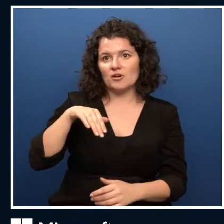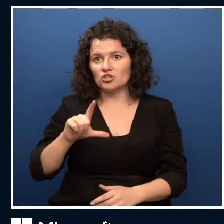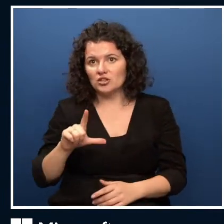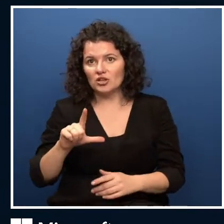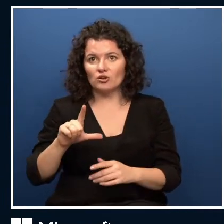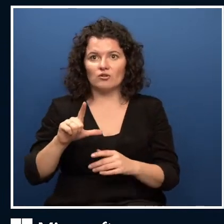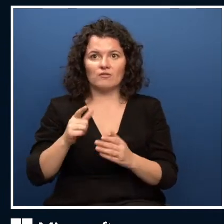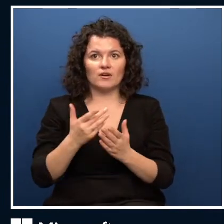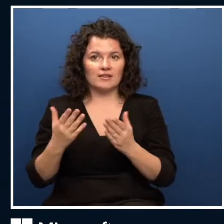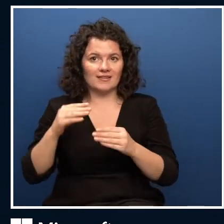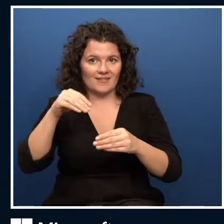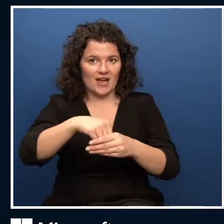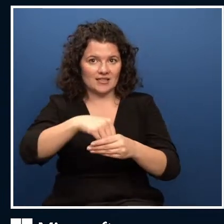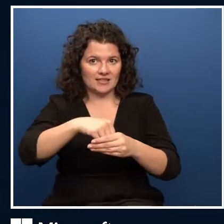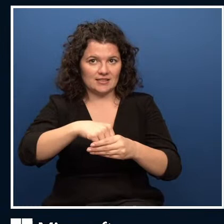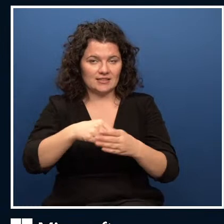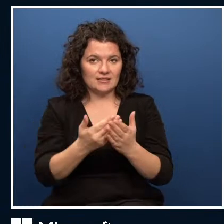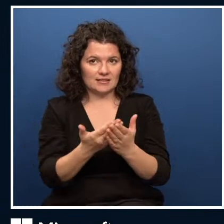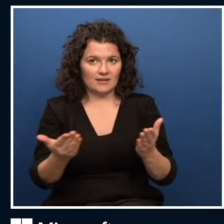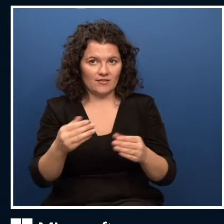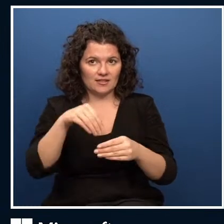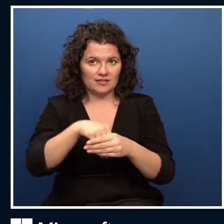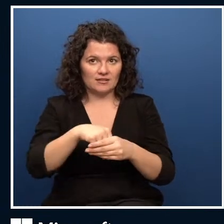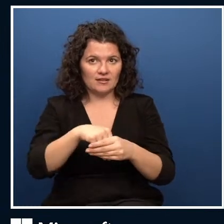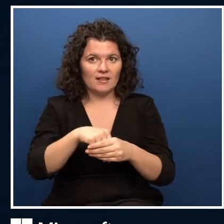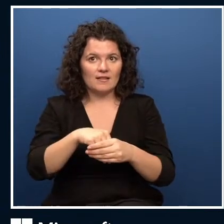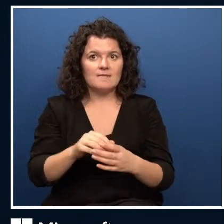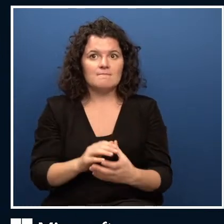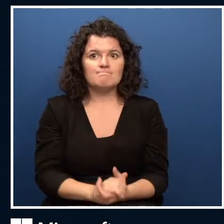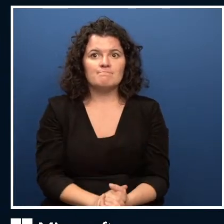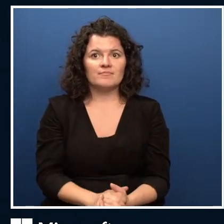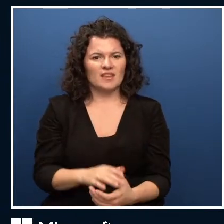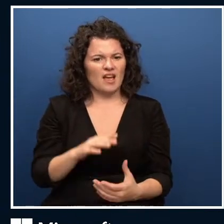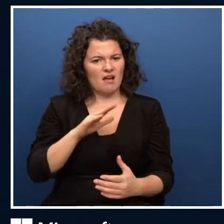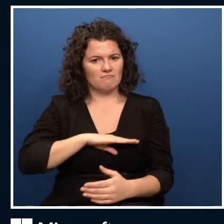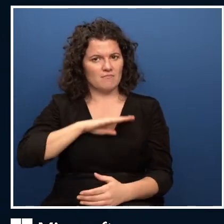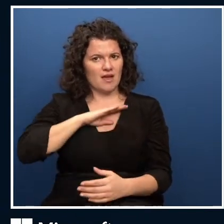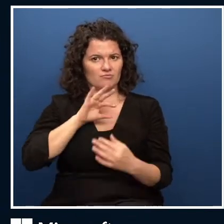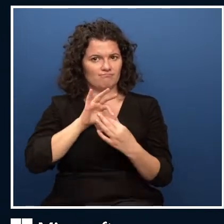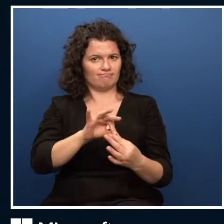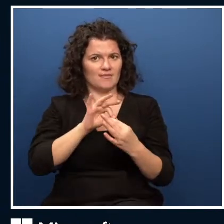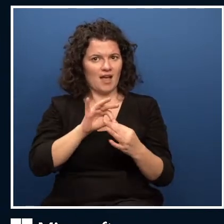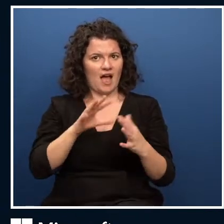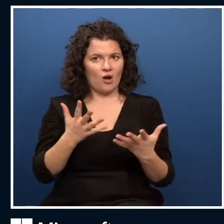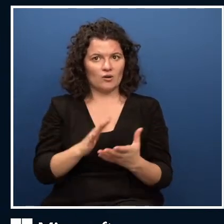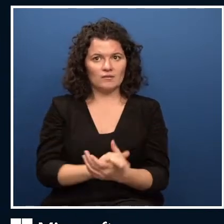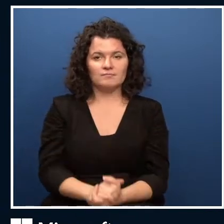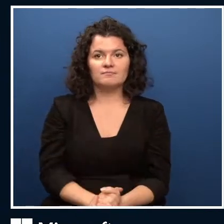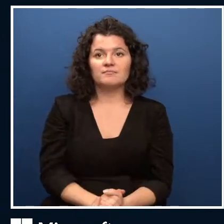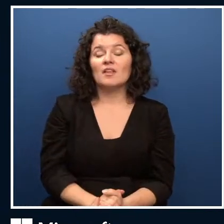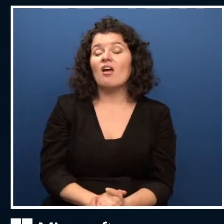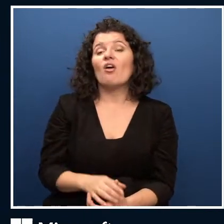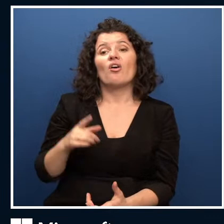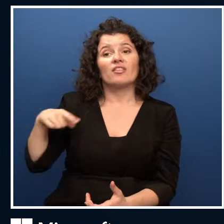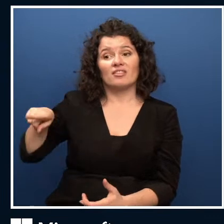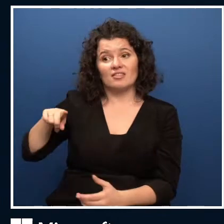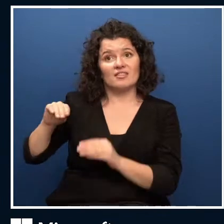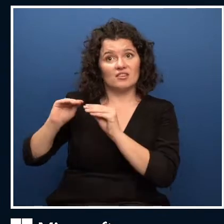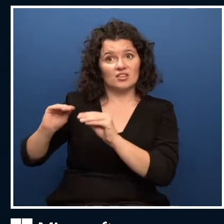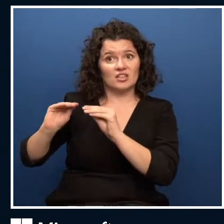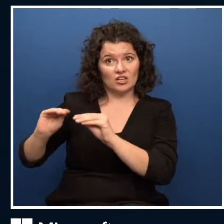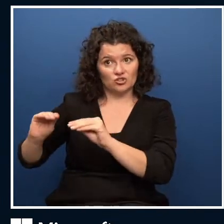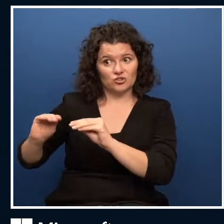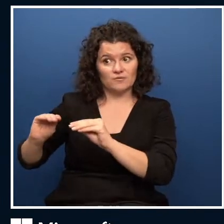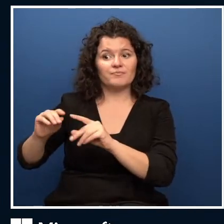devices theoretically. But then after the session, the students take a Microsoft Learn modules and they have